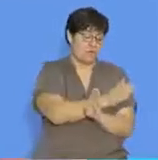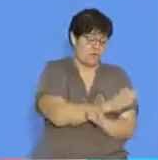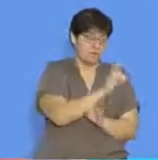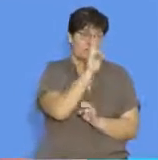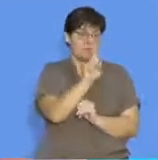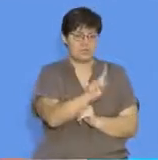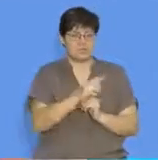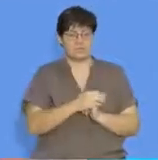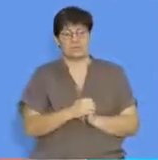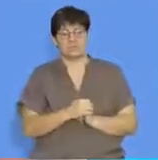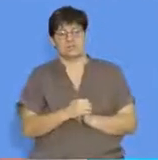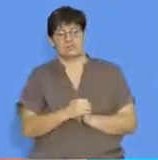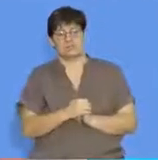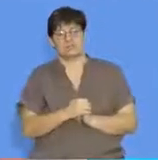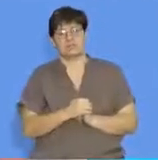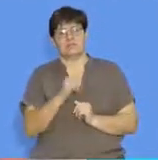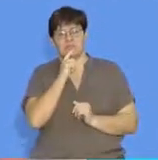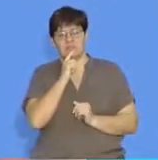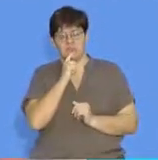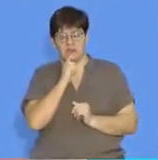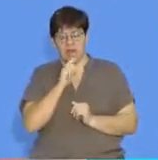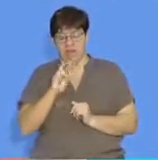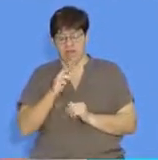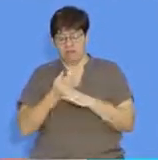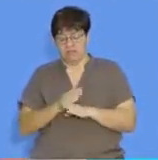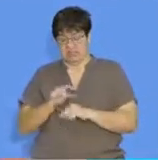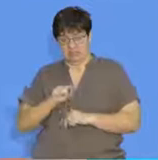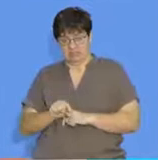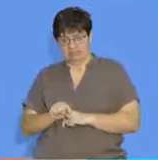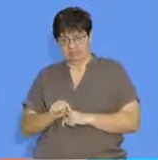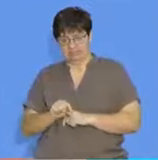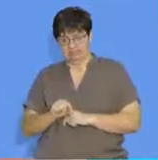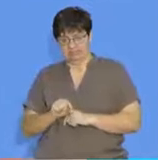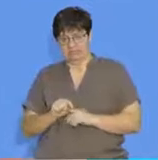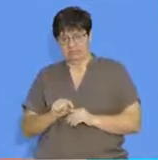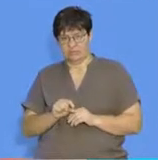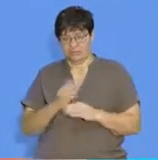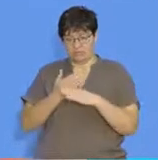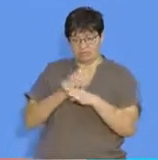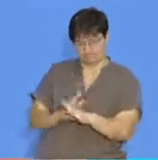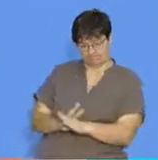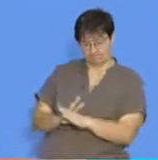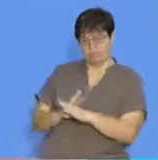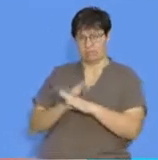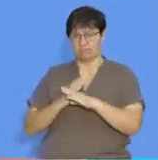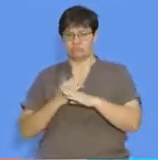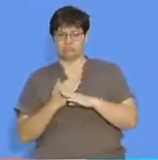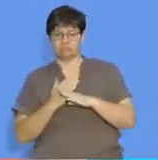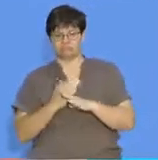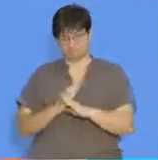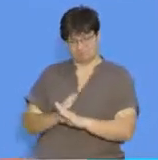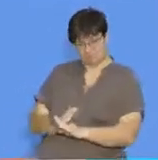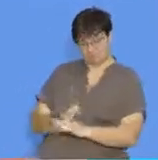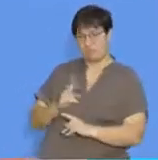at a scenario where we use a rheostat to, vary the resistance, which, ultimately also affects